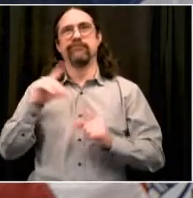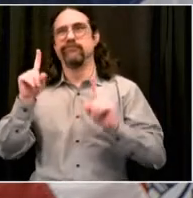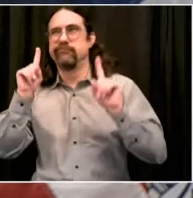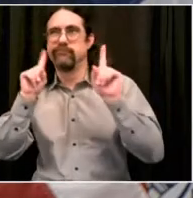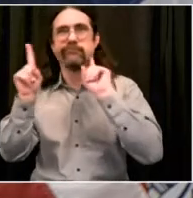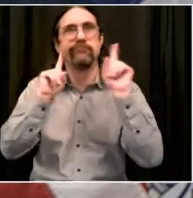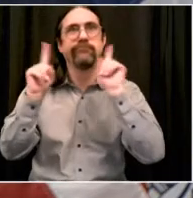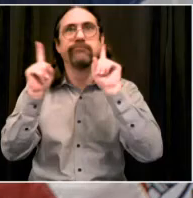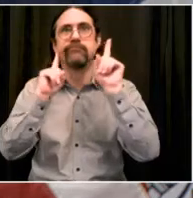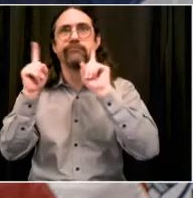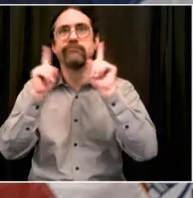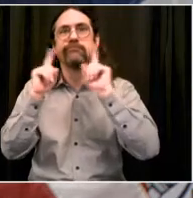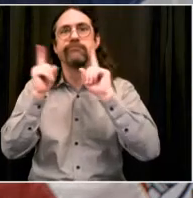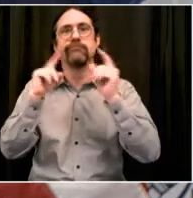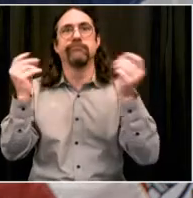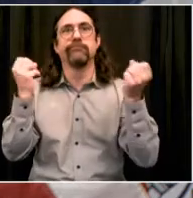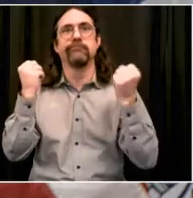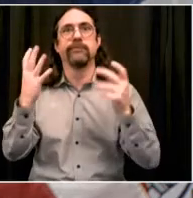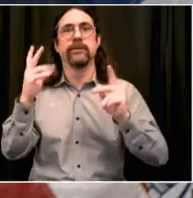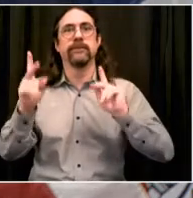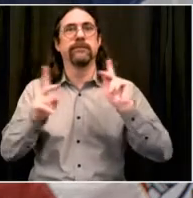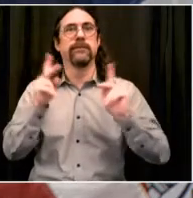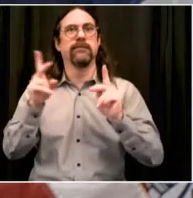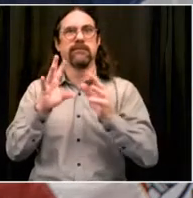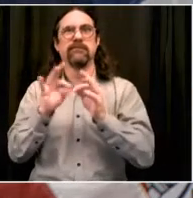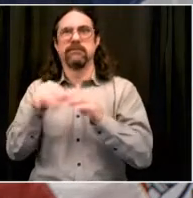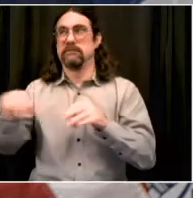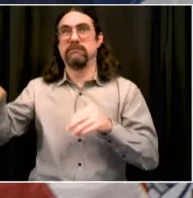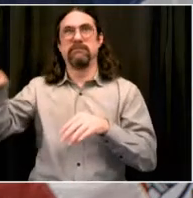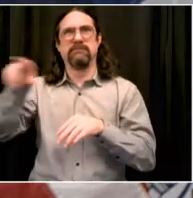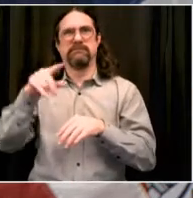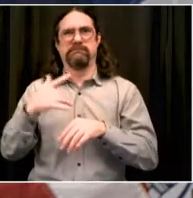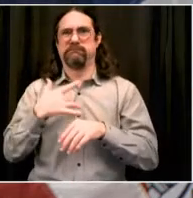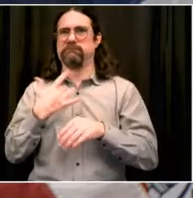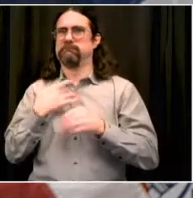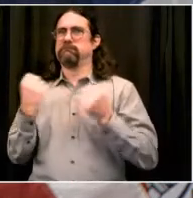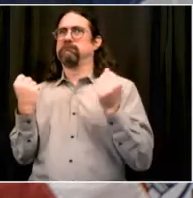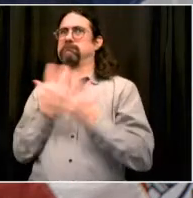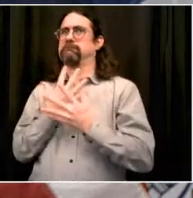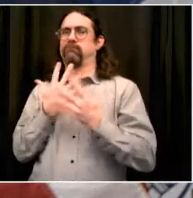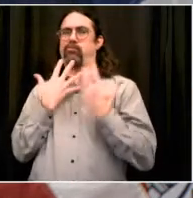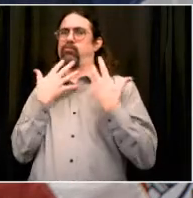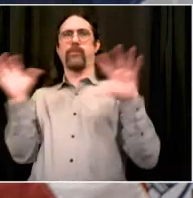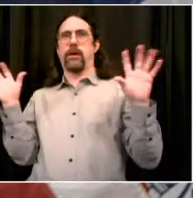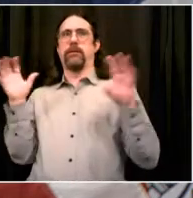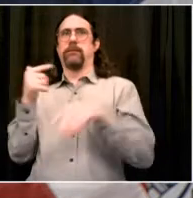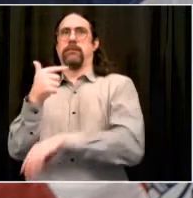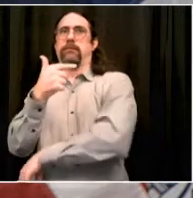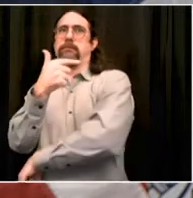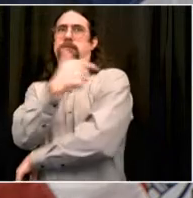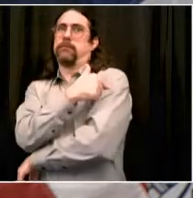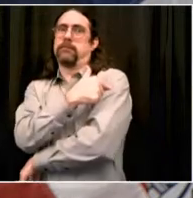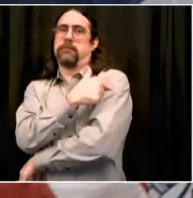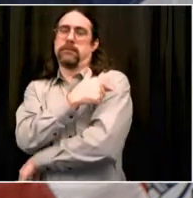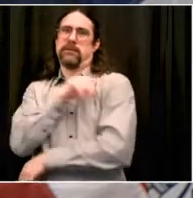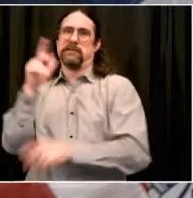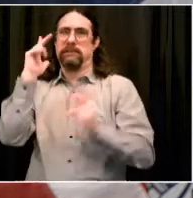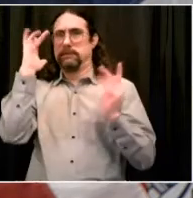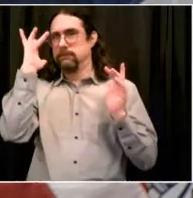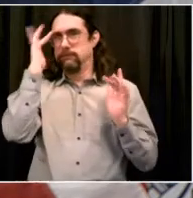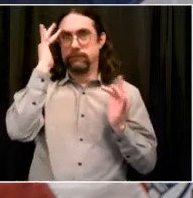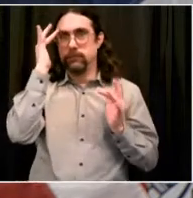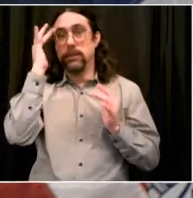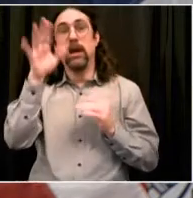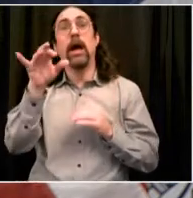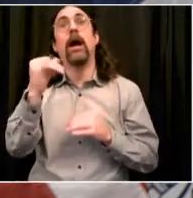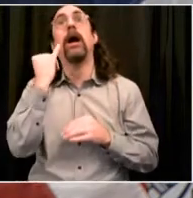they're going to get COVID by taking it, or that somehow it was rushed into approval and isn't ready. How do you